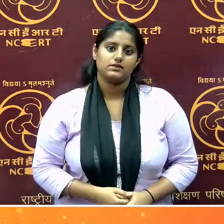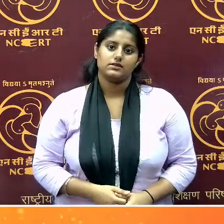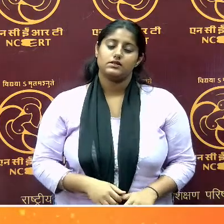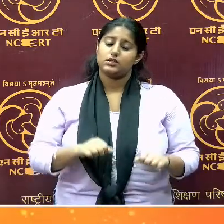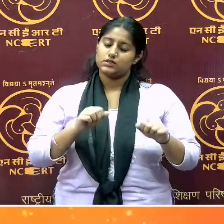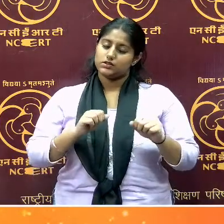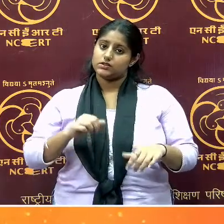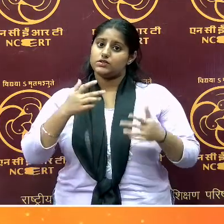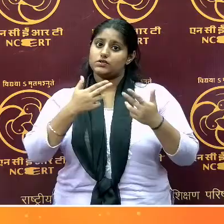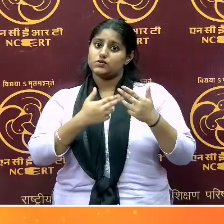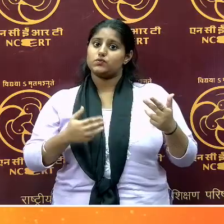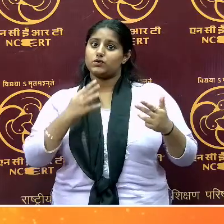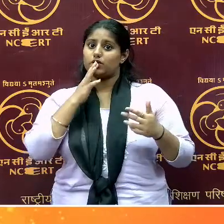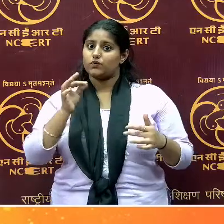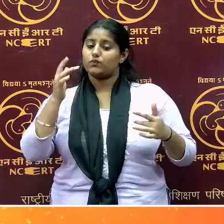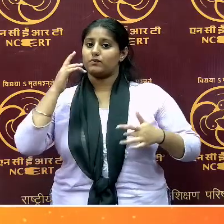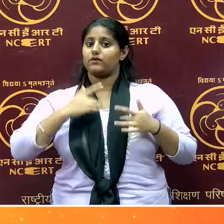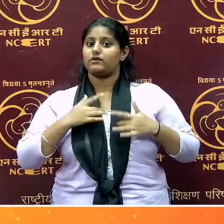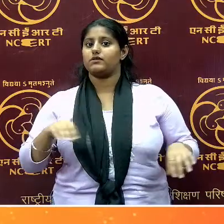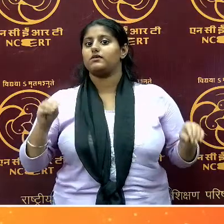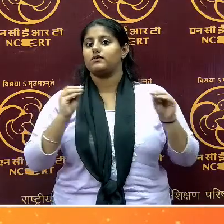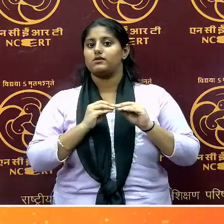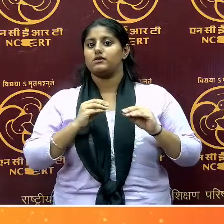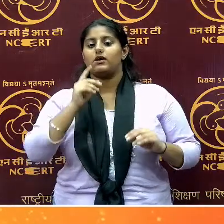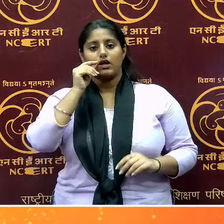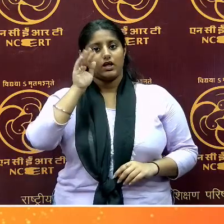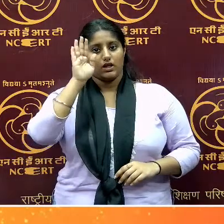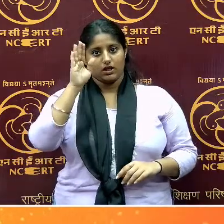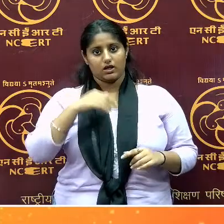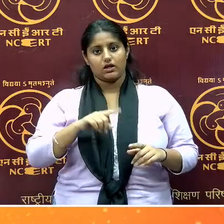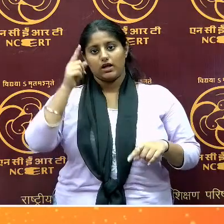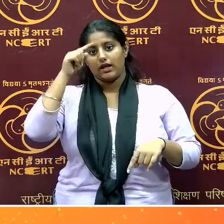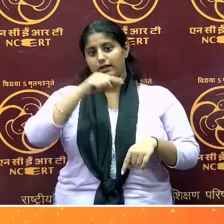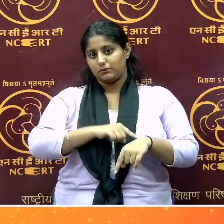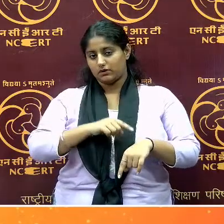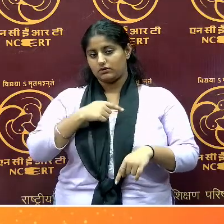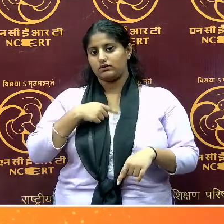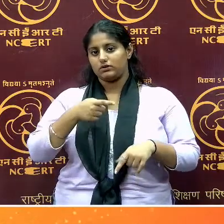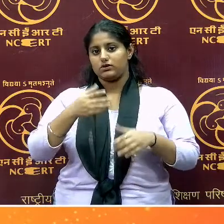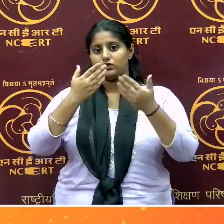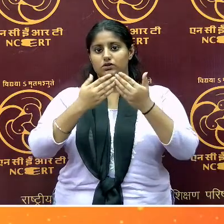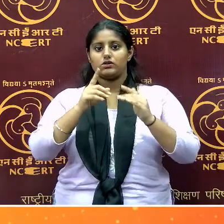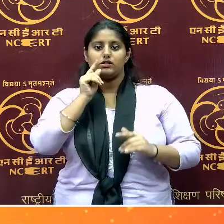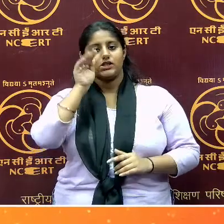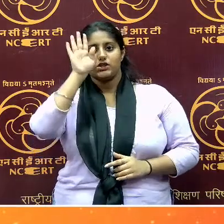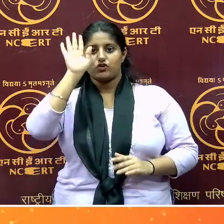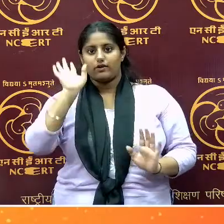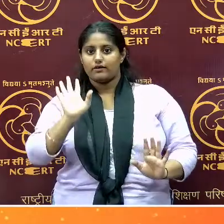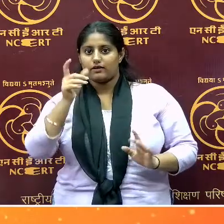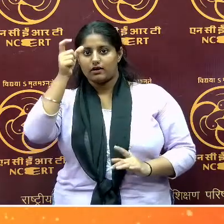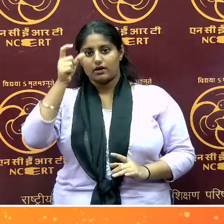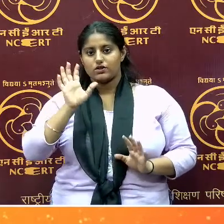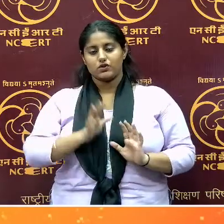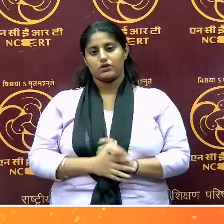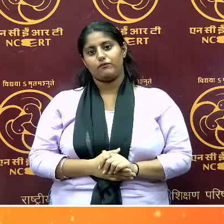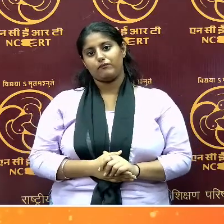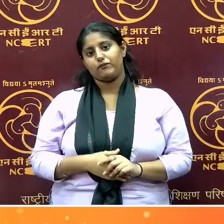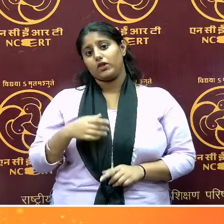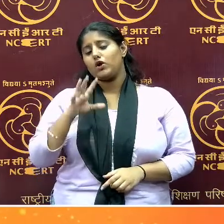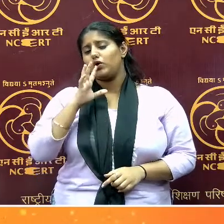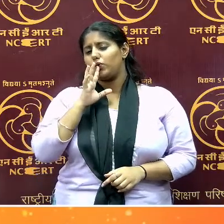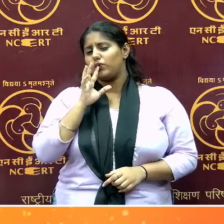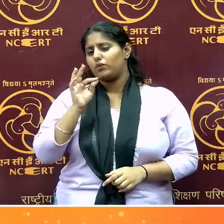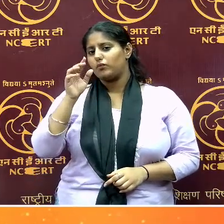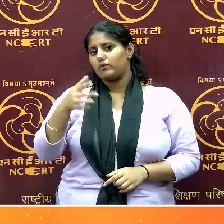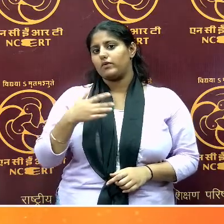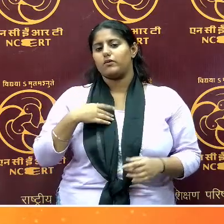very interesting, Shivani. The king here, once upon a time, children, there was a king who was very fond